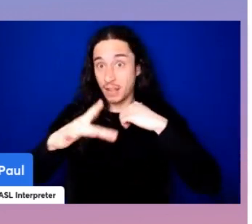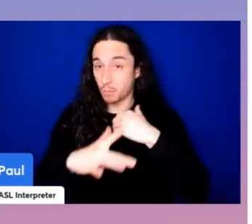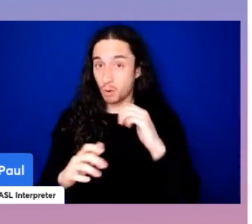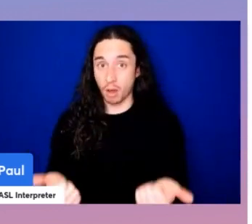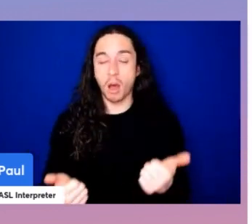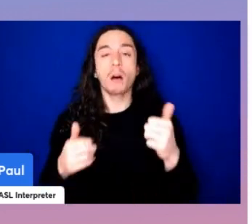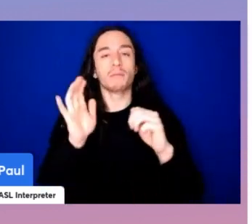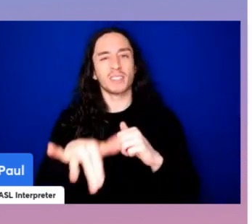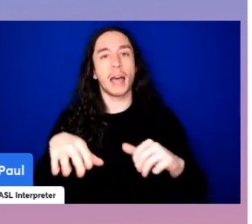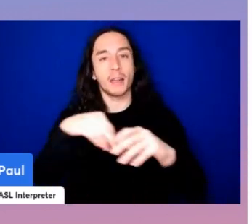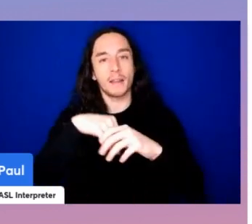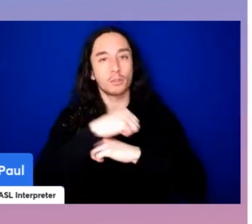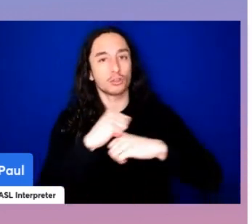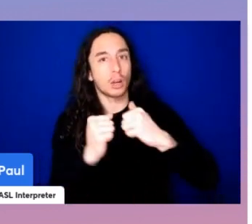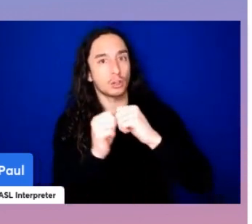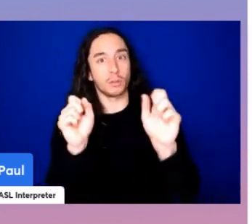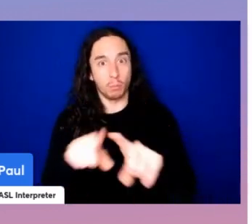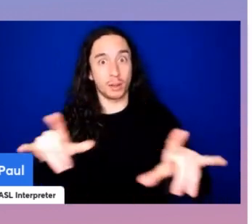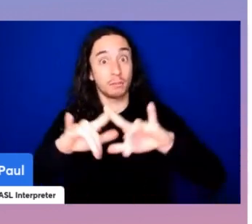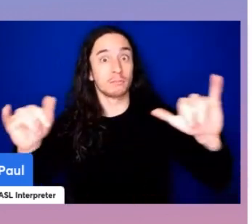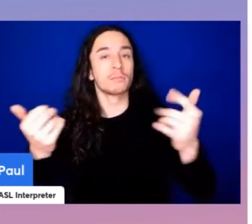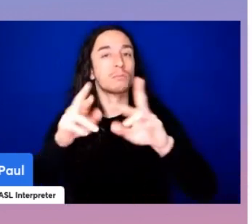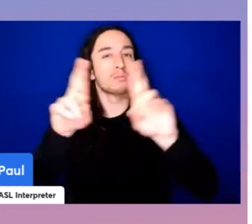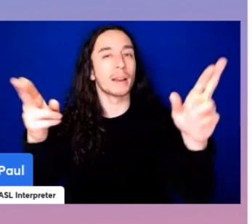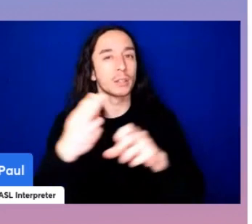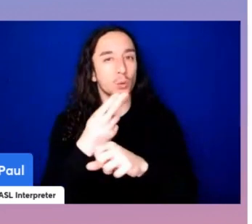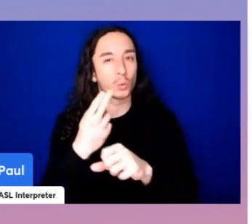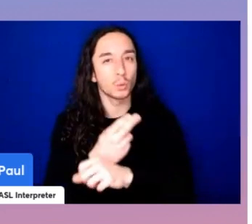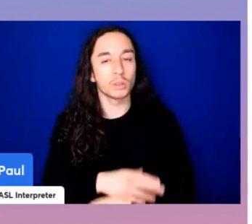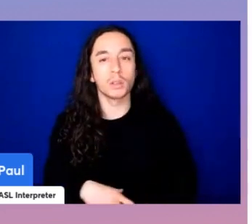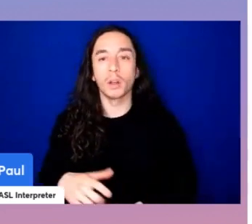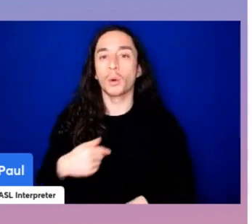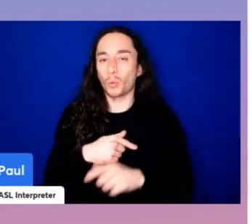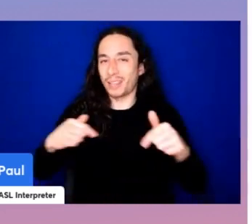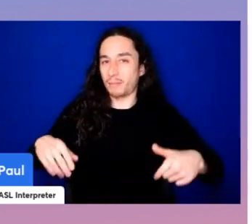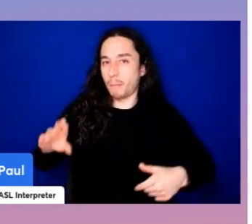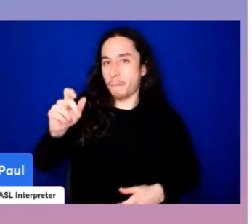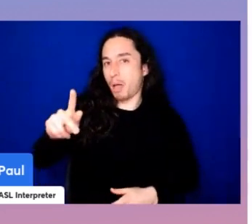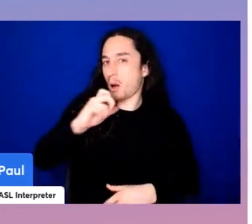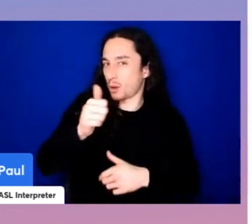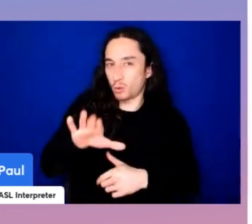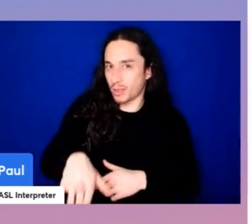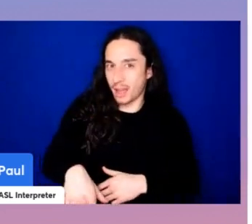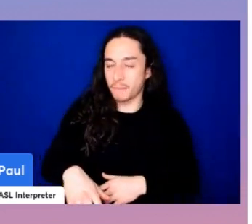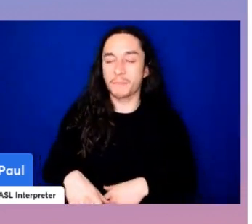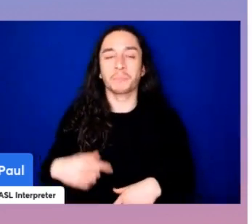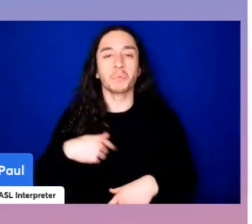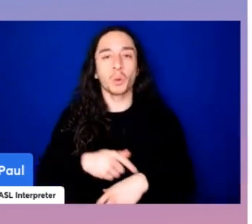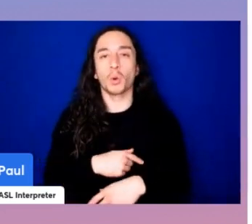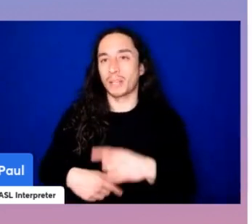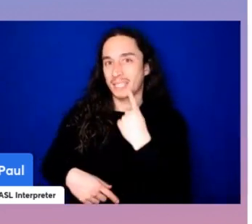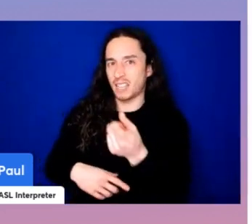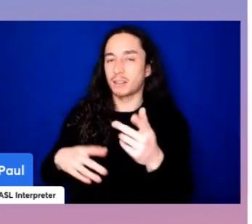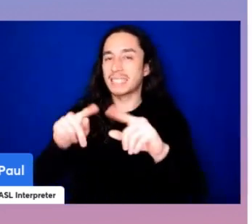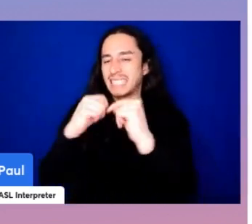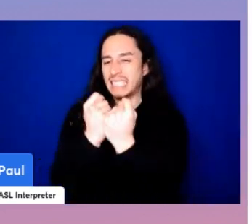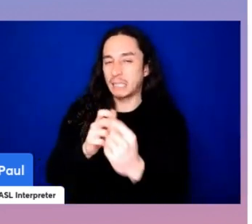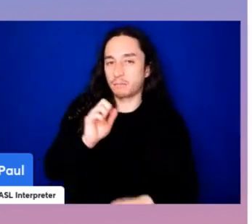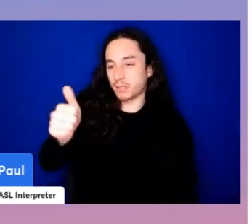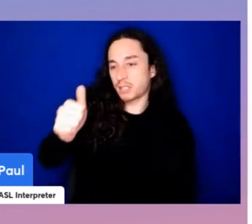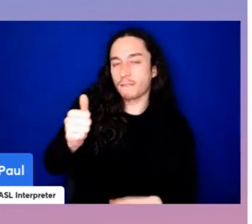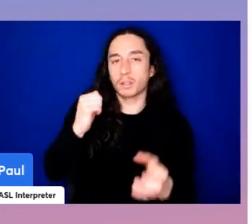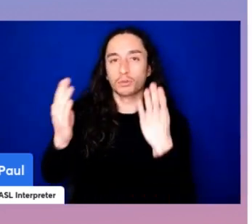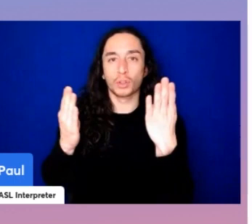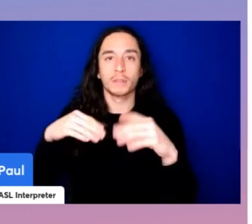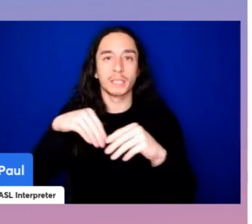also deployed and ready to use. We don't do that at Block. We allow our teams to self-service their infrastructure. So we